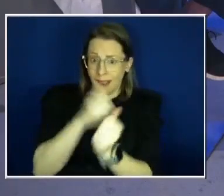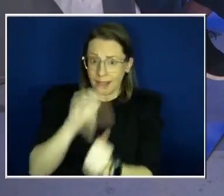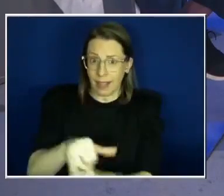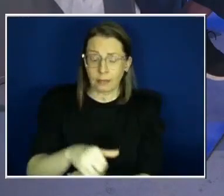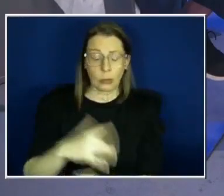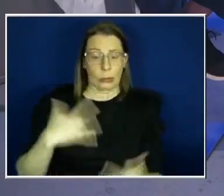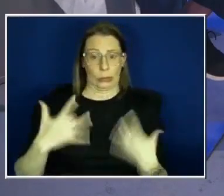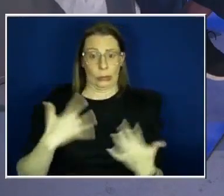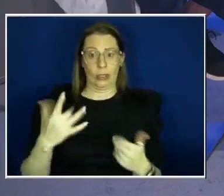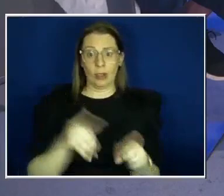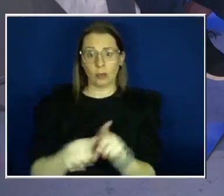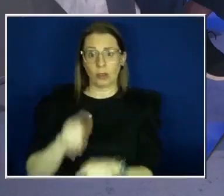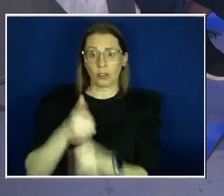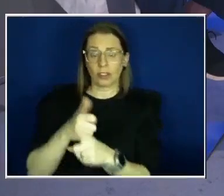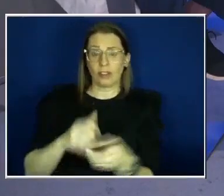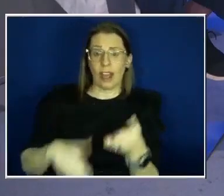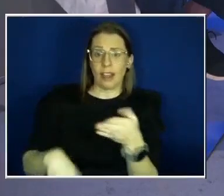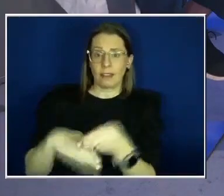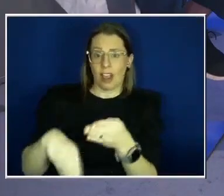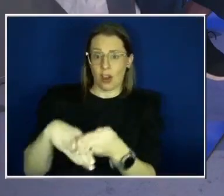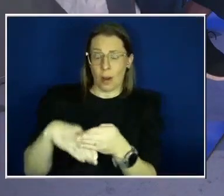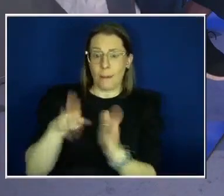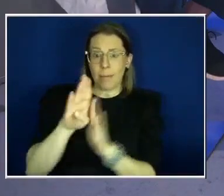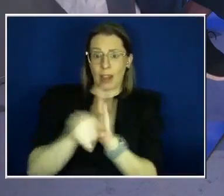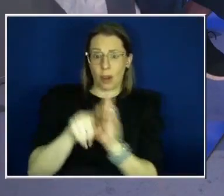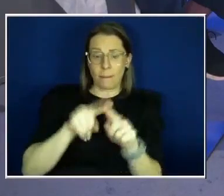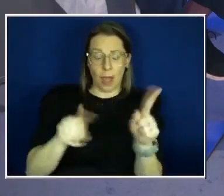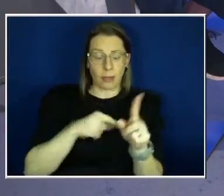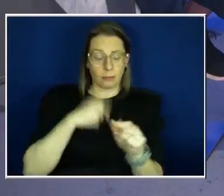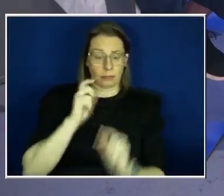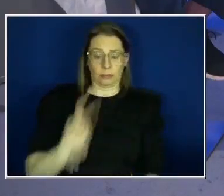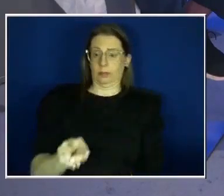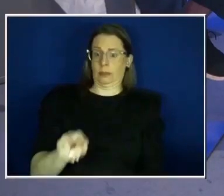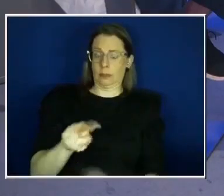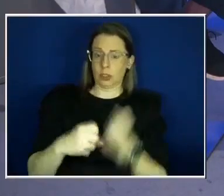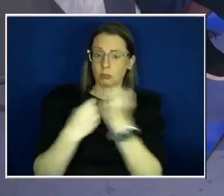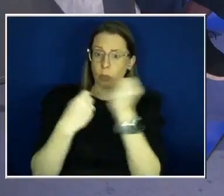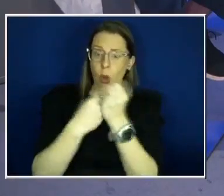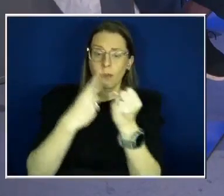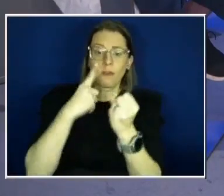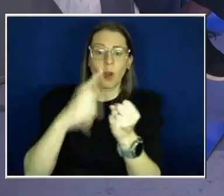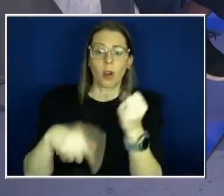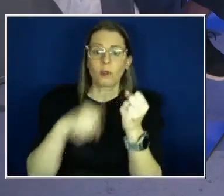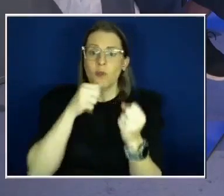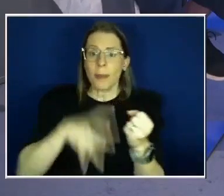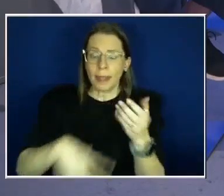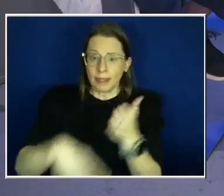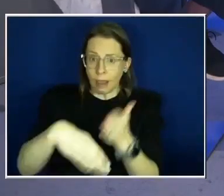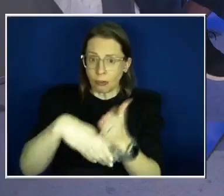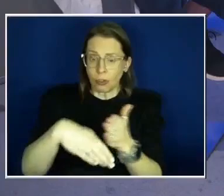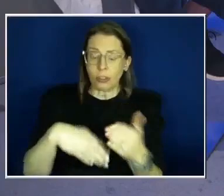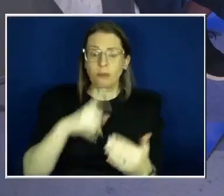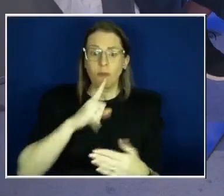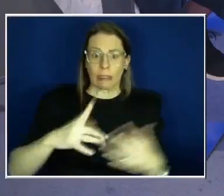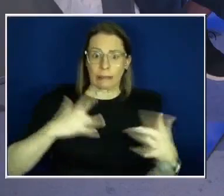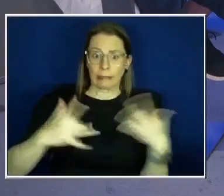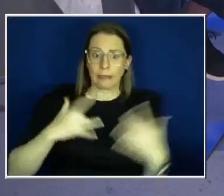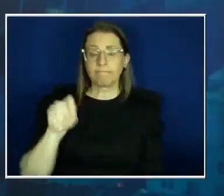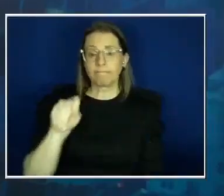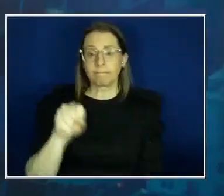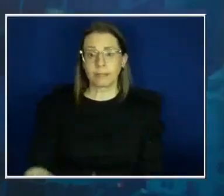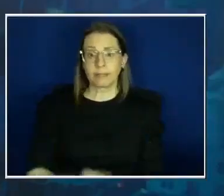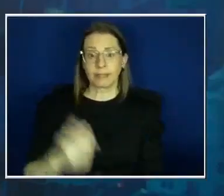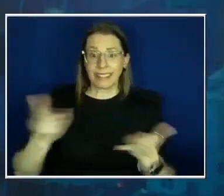have a soccer background, but just watching the support around women's soccer, it's really exciting. It is, especially here in Kansas City.